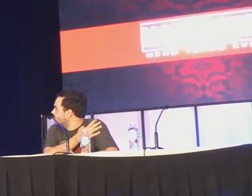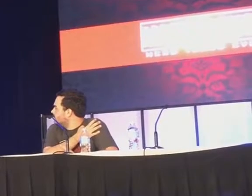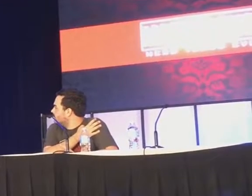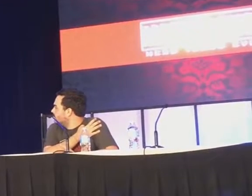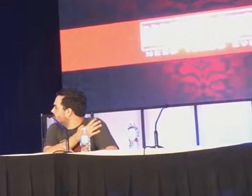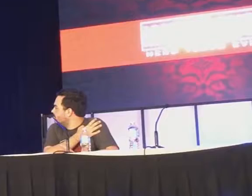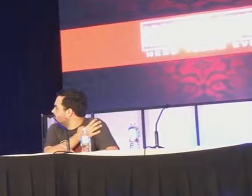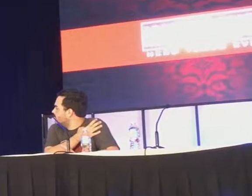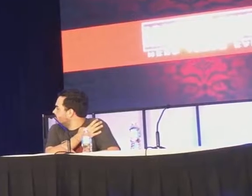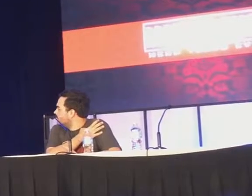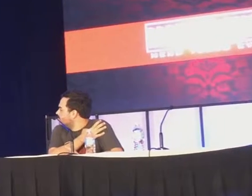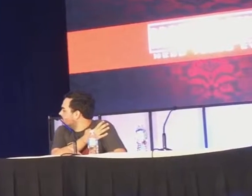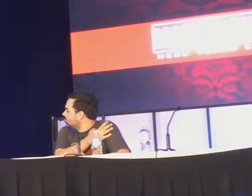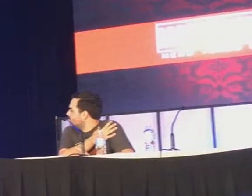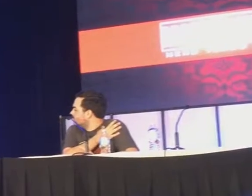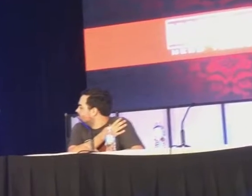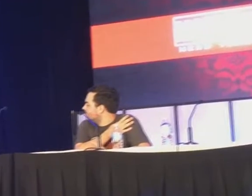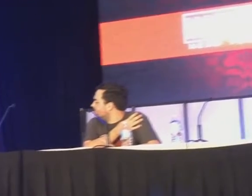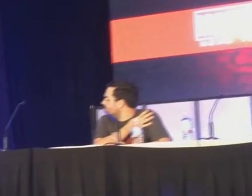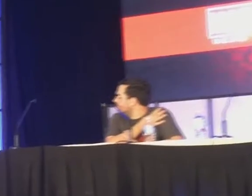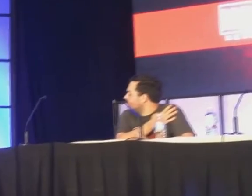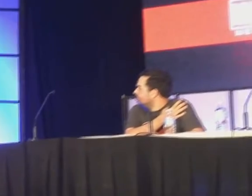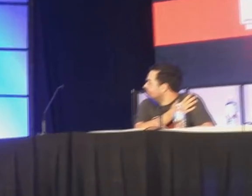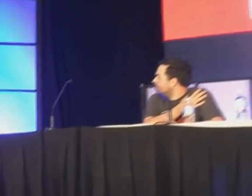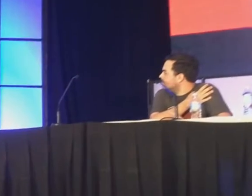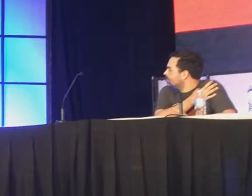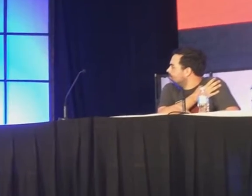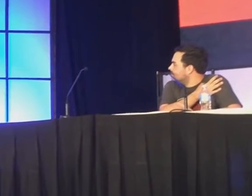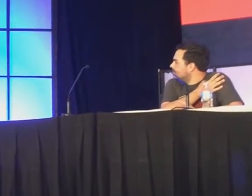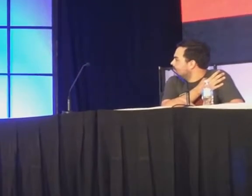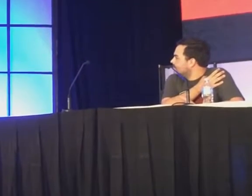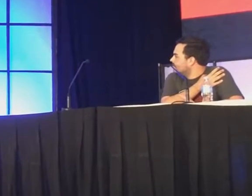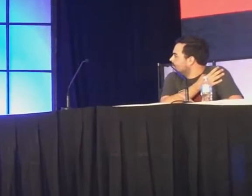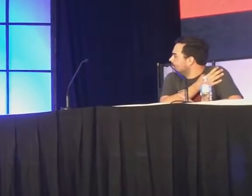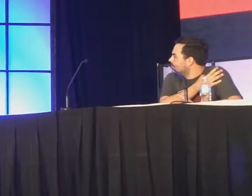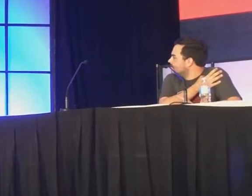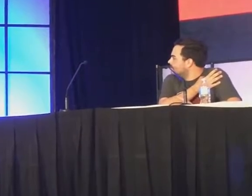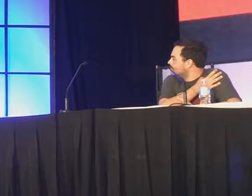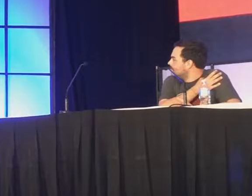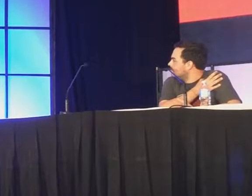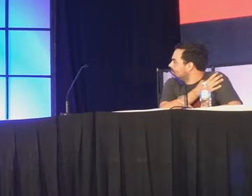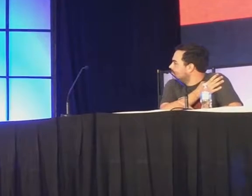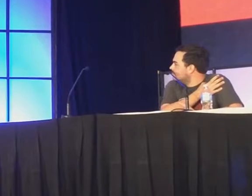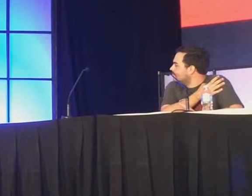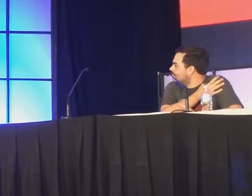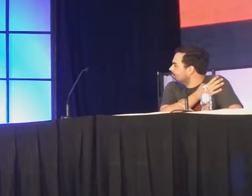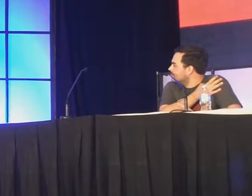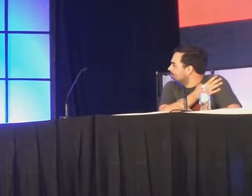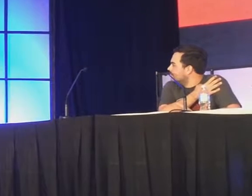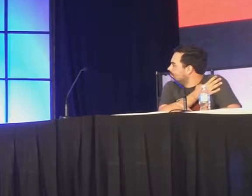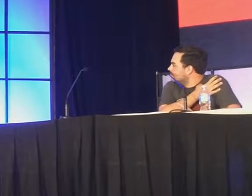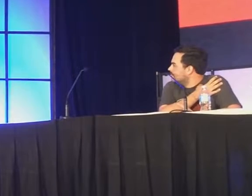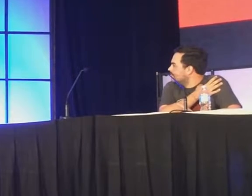2 of us. I just tweeted one. And so again, it's just surreal to me that like, wow, I'm hanging out and getting to take photos and chatting